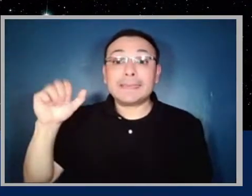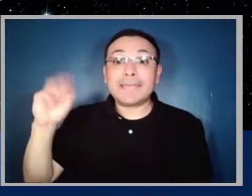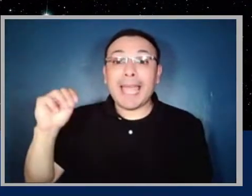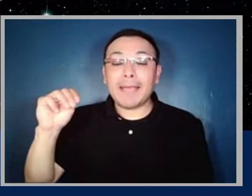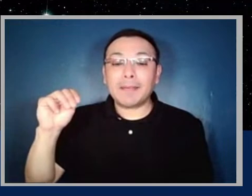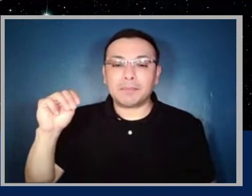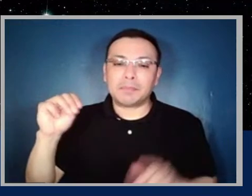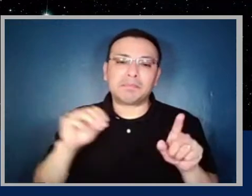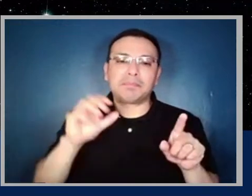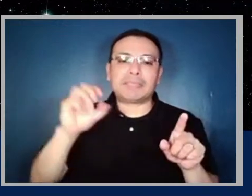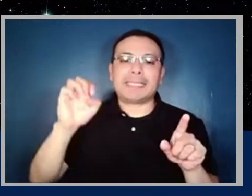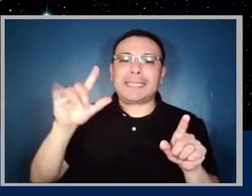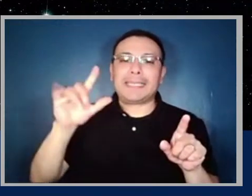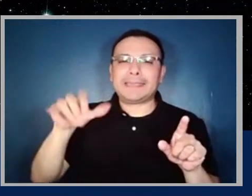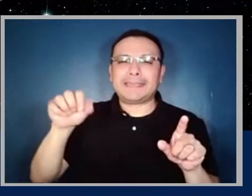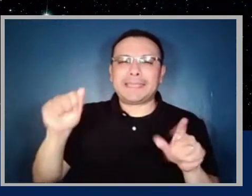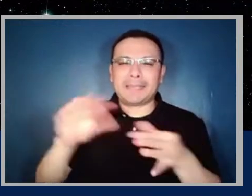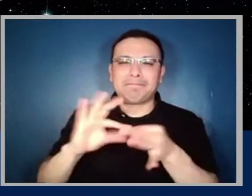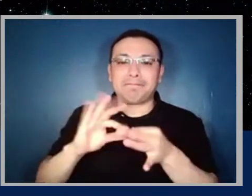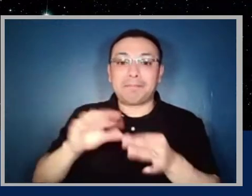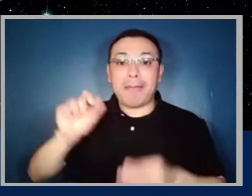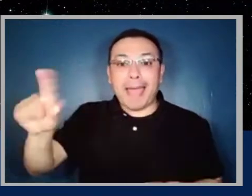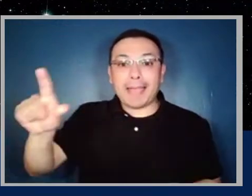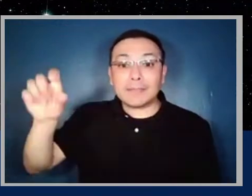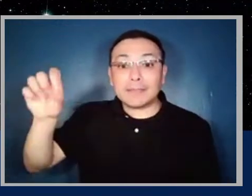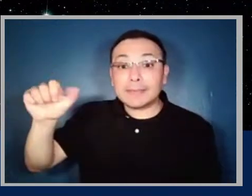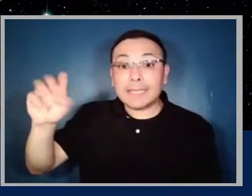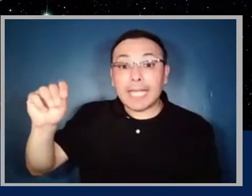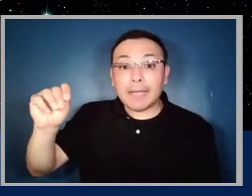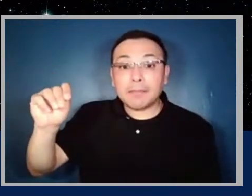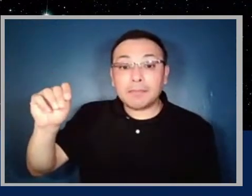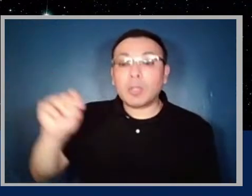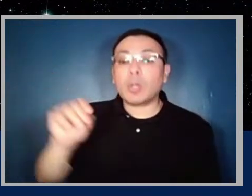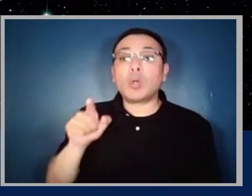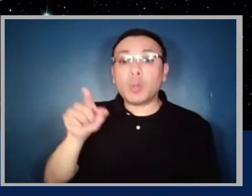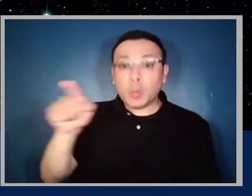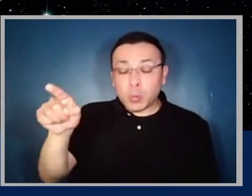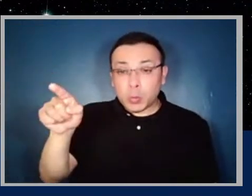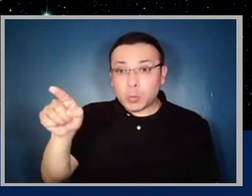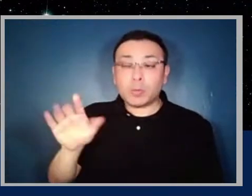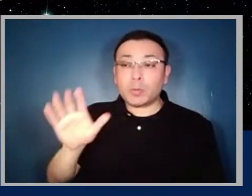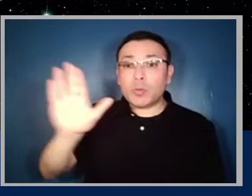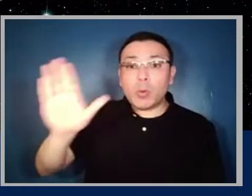everyone coming in, what are you looking forward to now in terms of like the future of the commercial